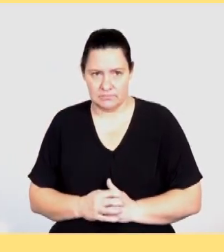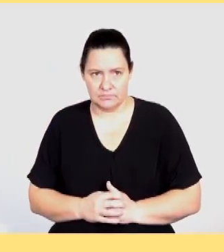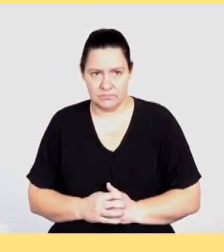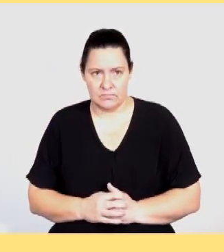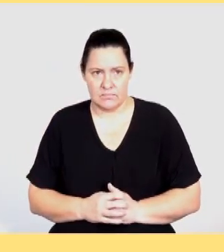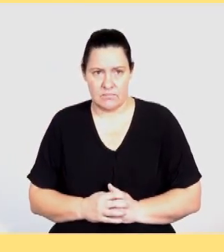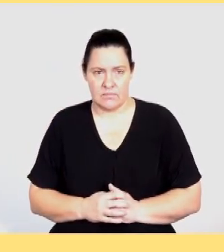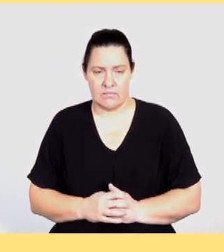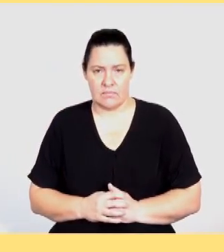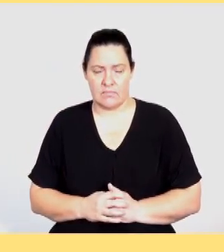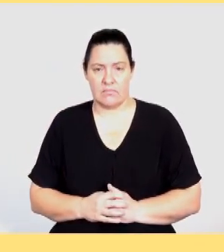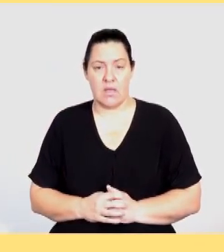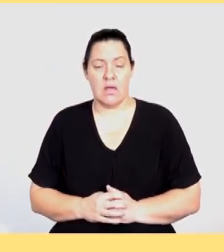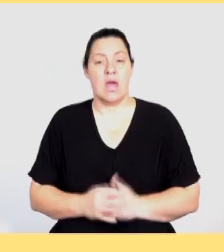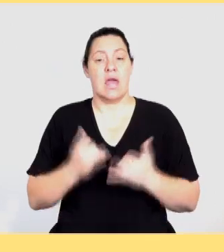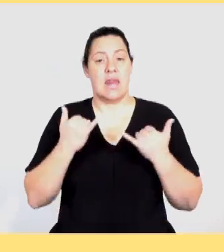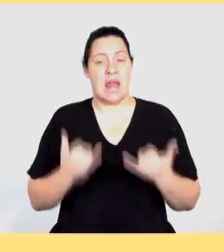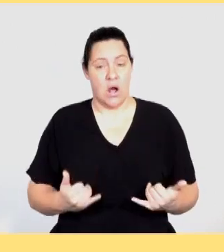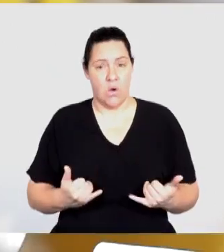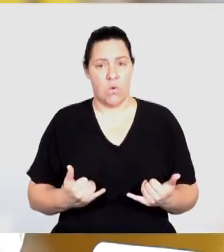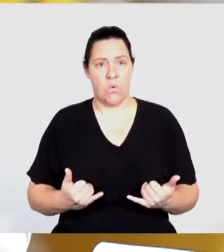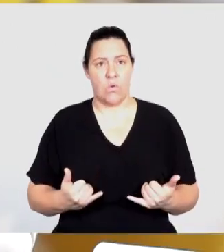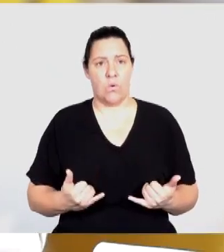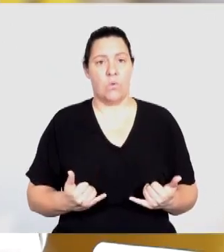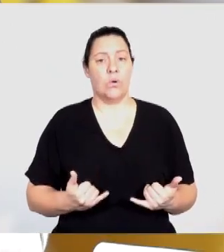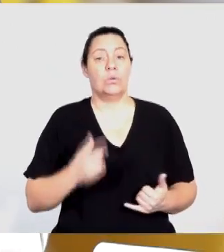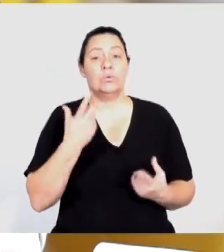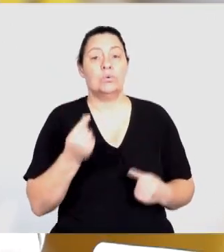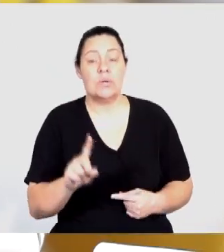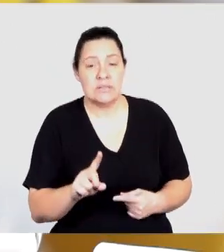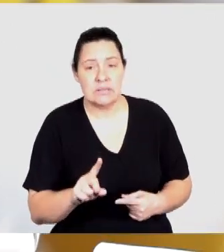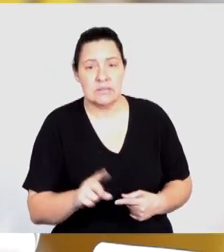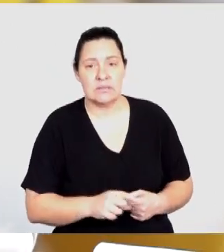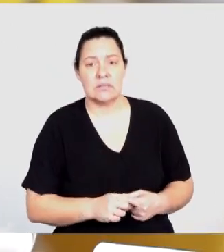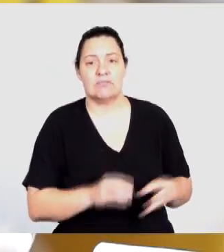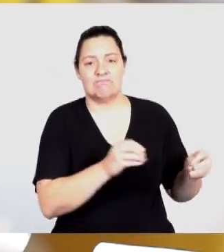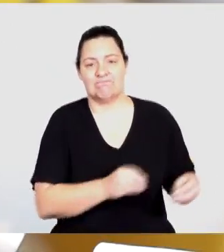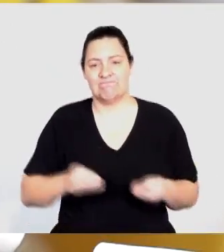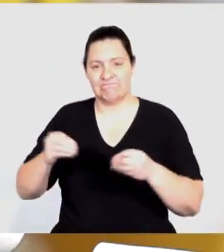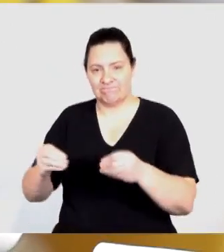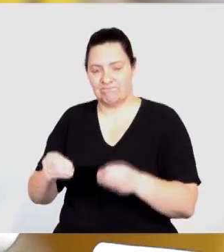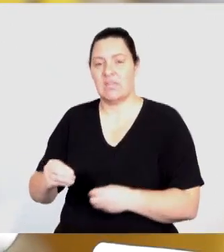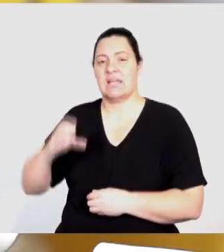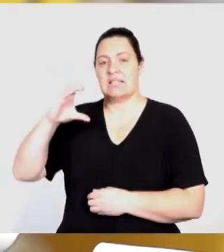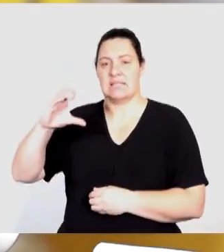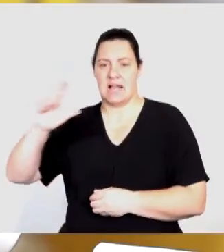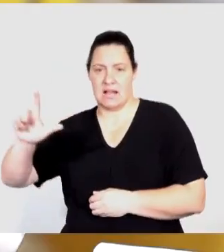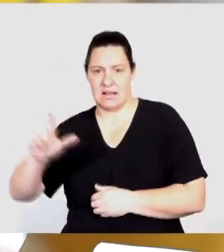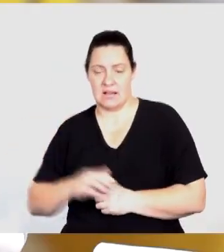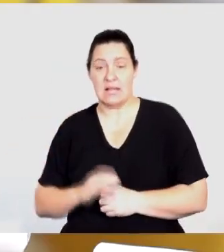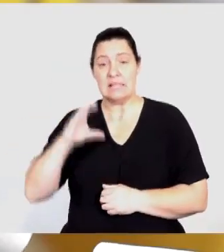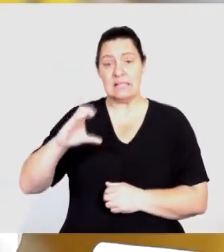111,740. Now, we are going to quickly go and do what is called the creditors